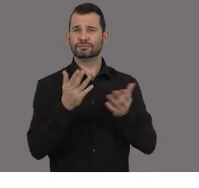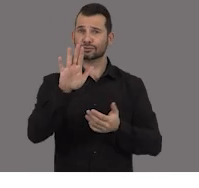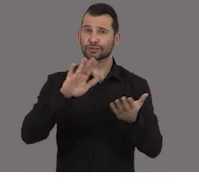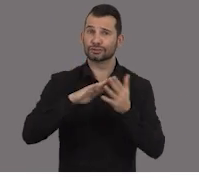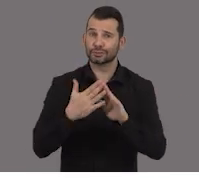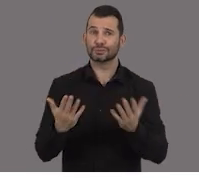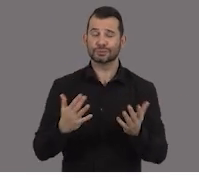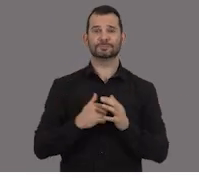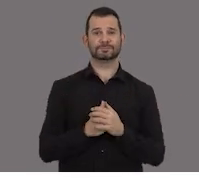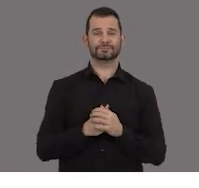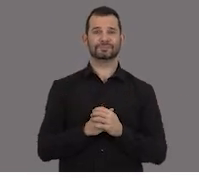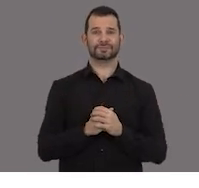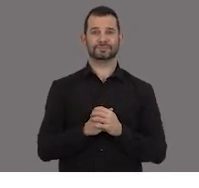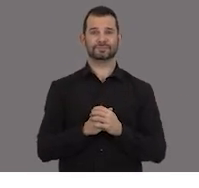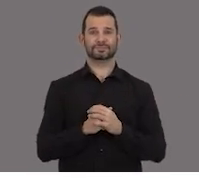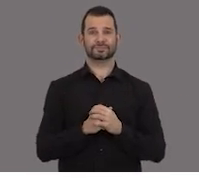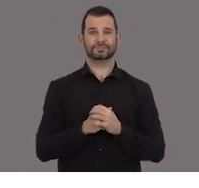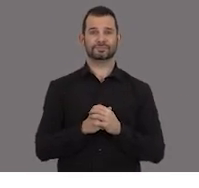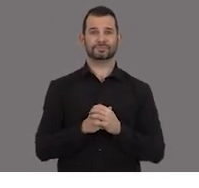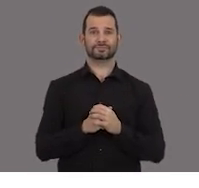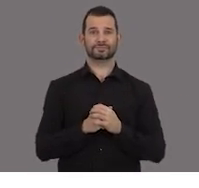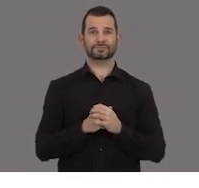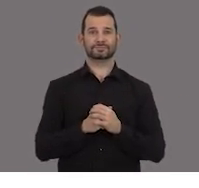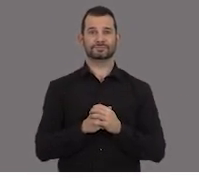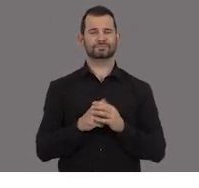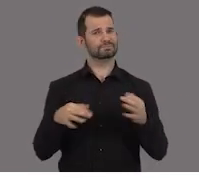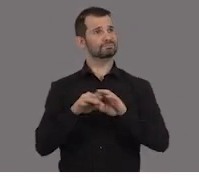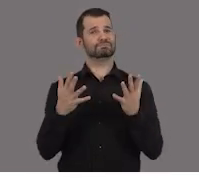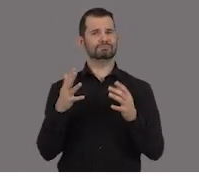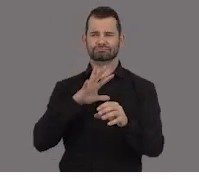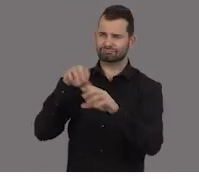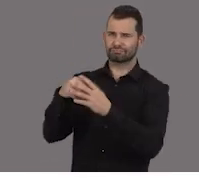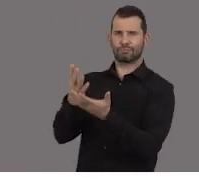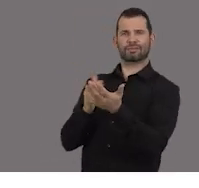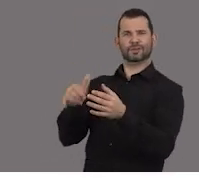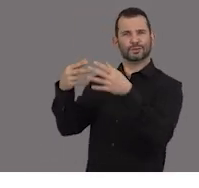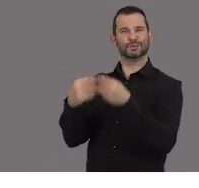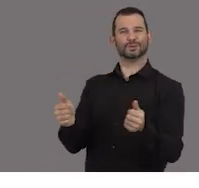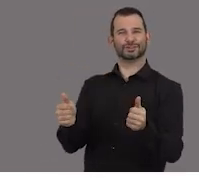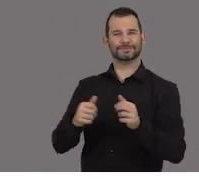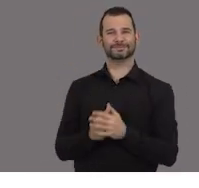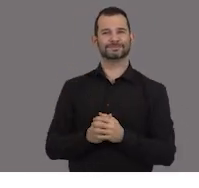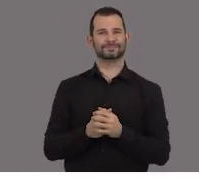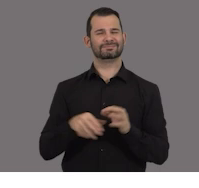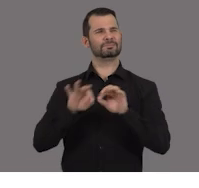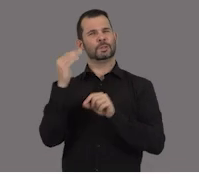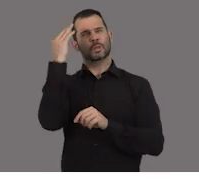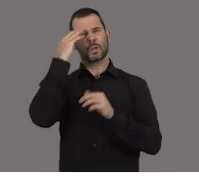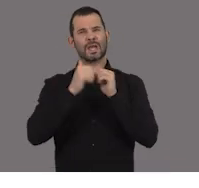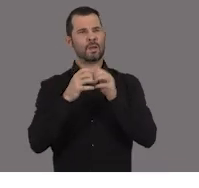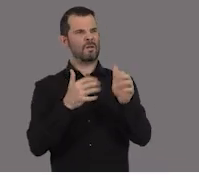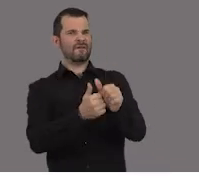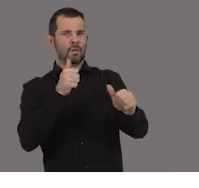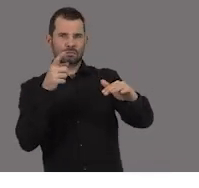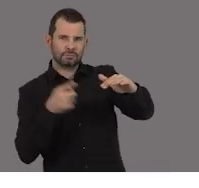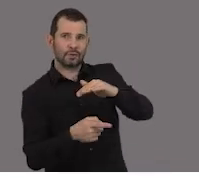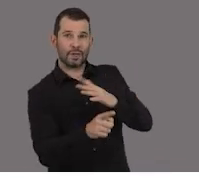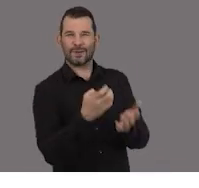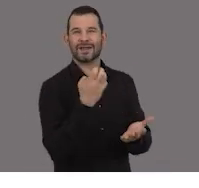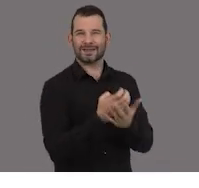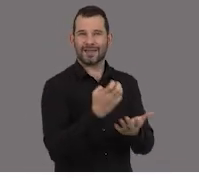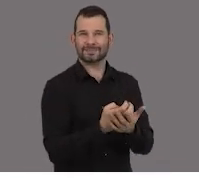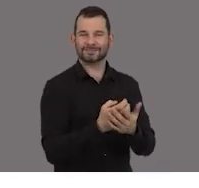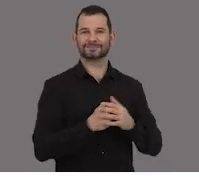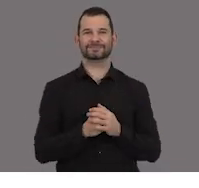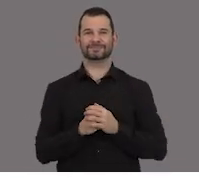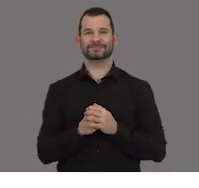that are needed to fund public services in your community. So be part of the solution.